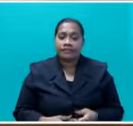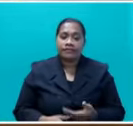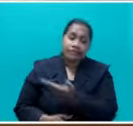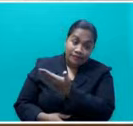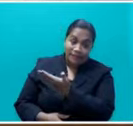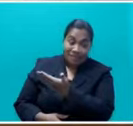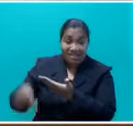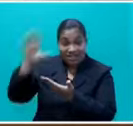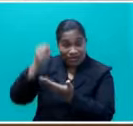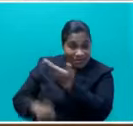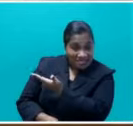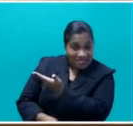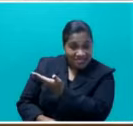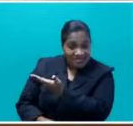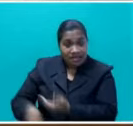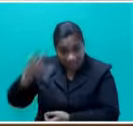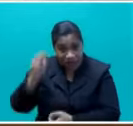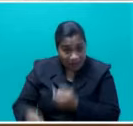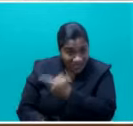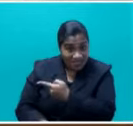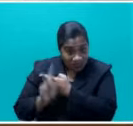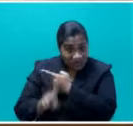Remember this? Remember this, the one